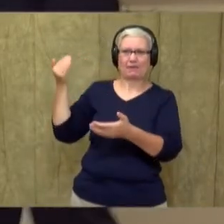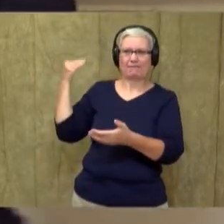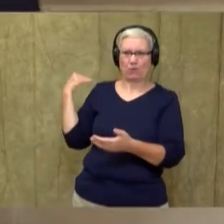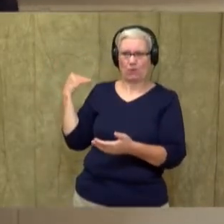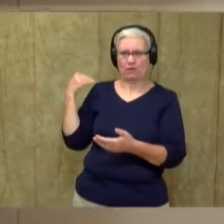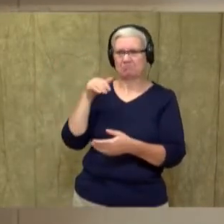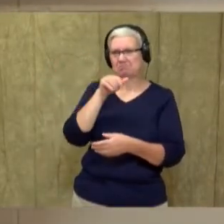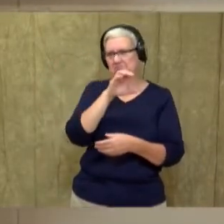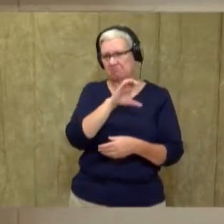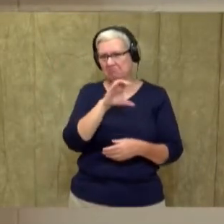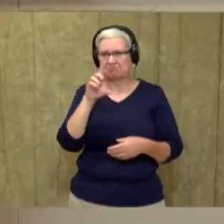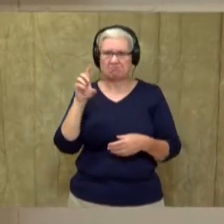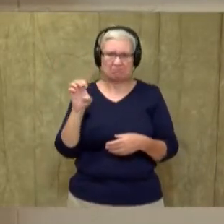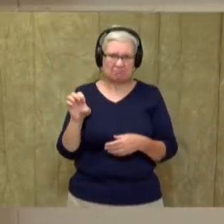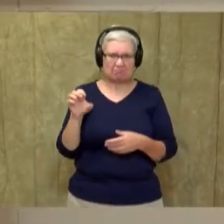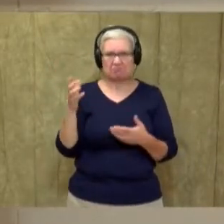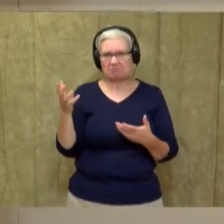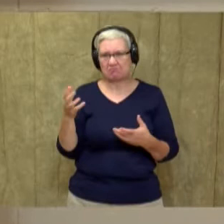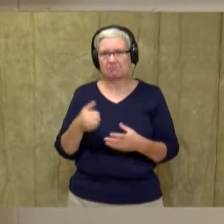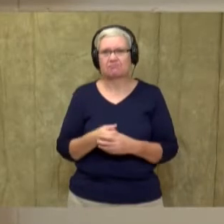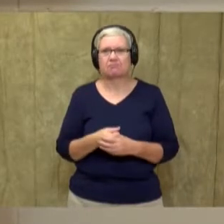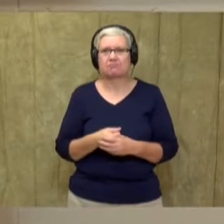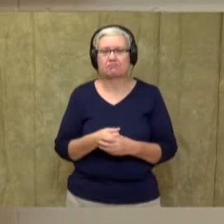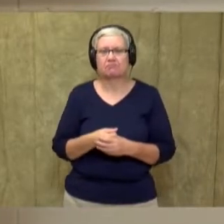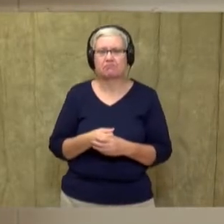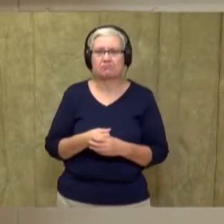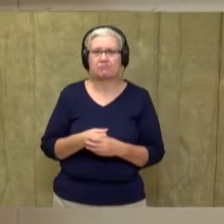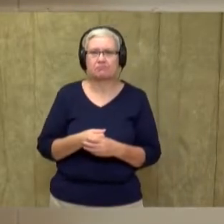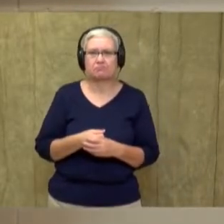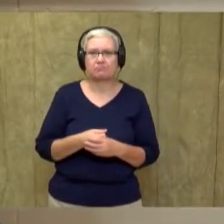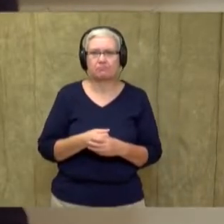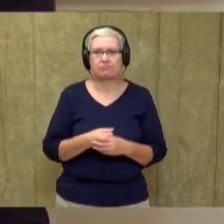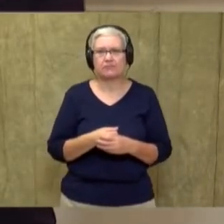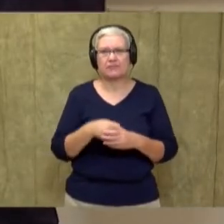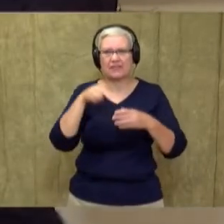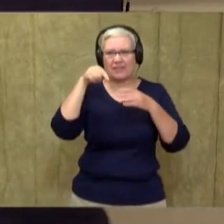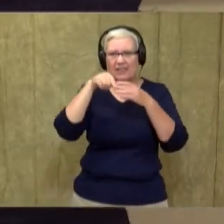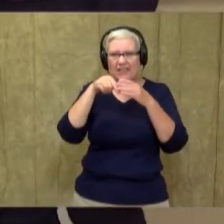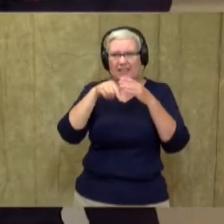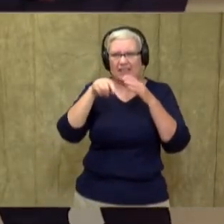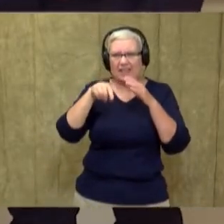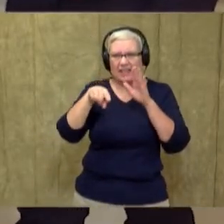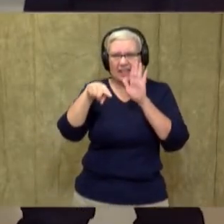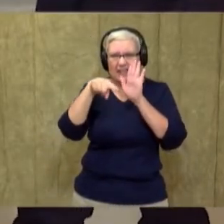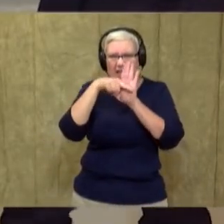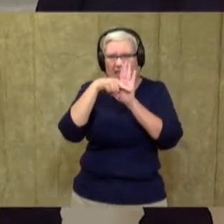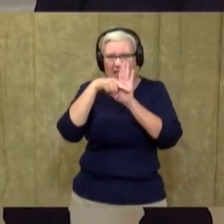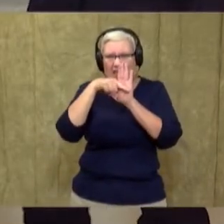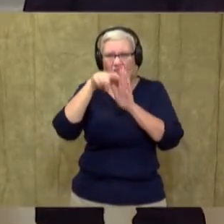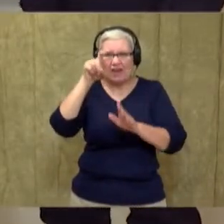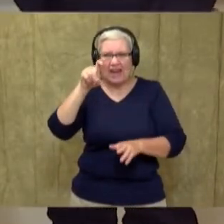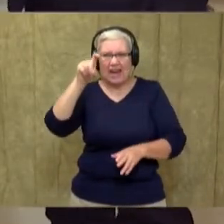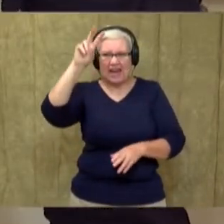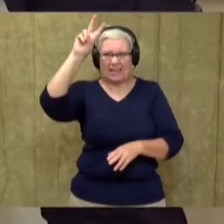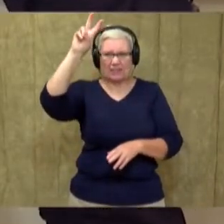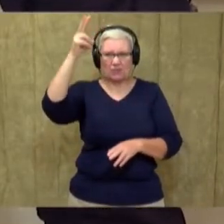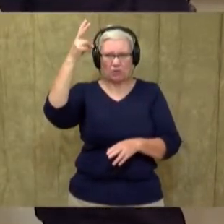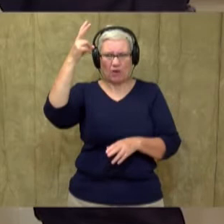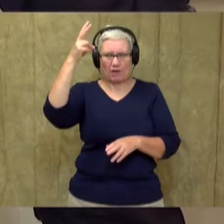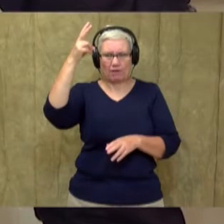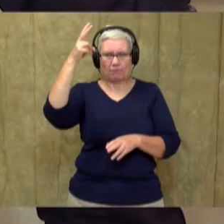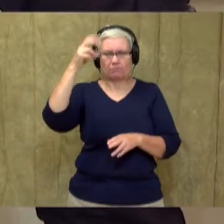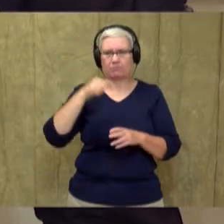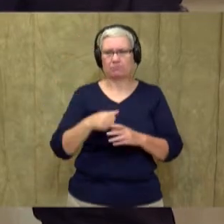you notice, in this function, I've got this negative x squared. So I've got a negative value in front